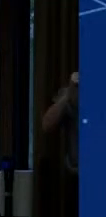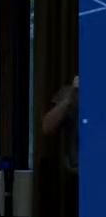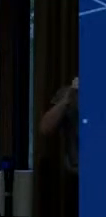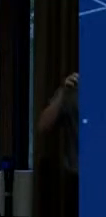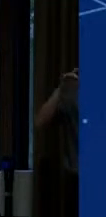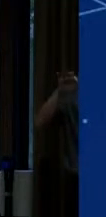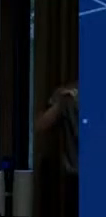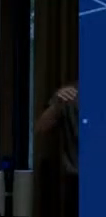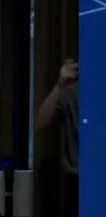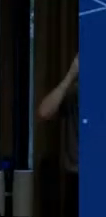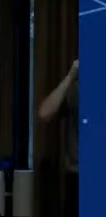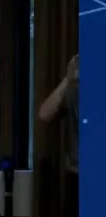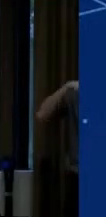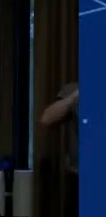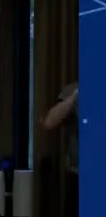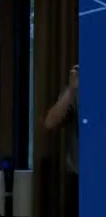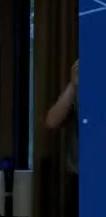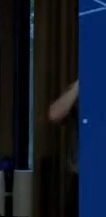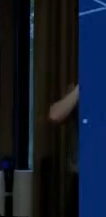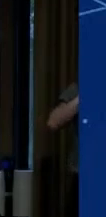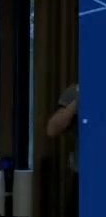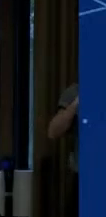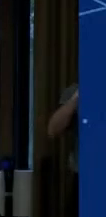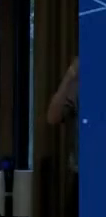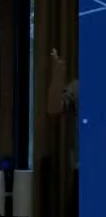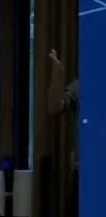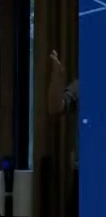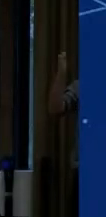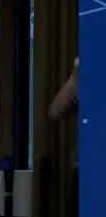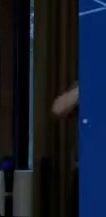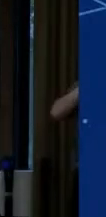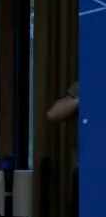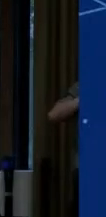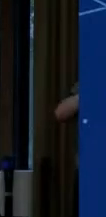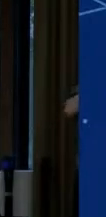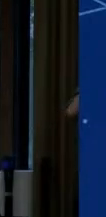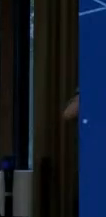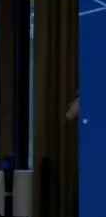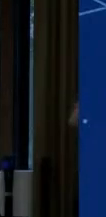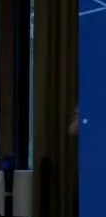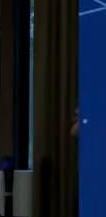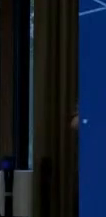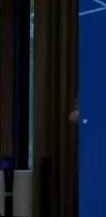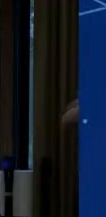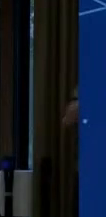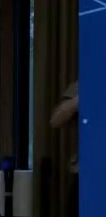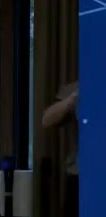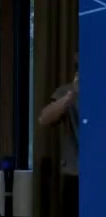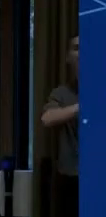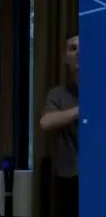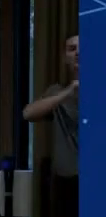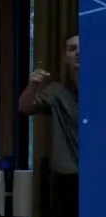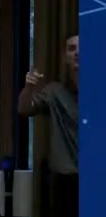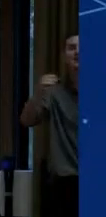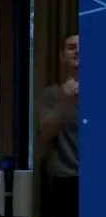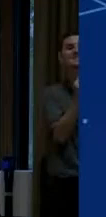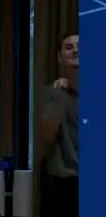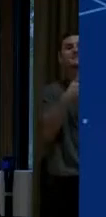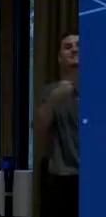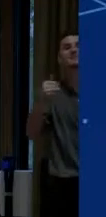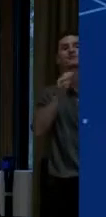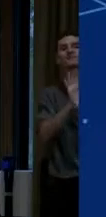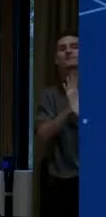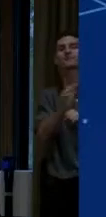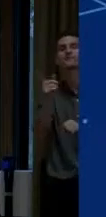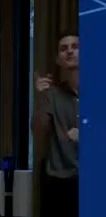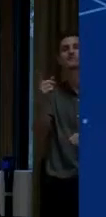there. And I don't get Daniel Radcliffe anymore. I get a different character, something independent of the movies.